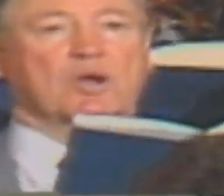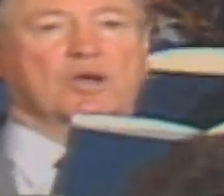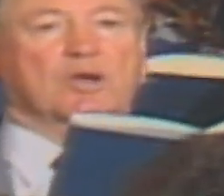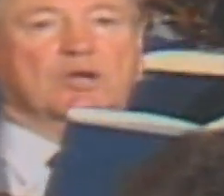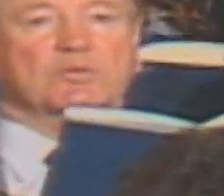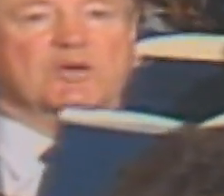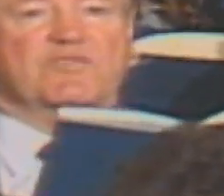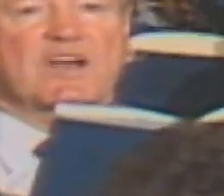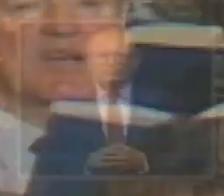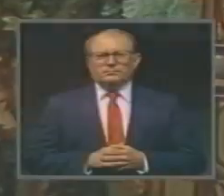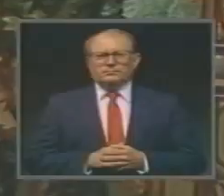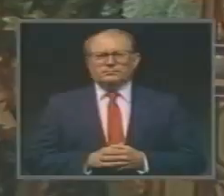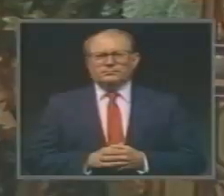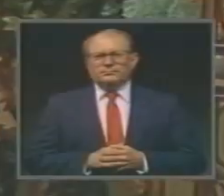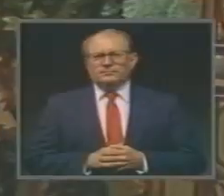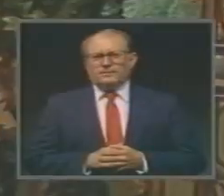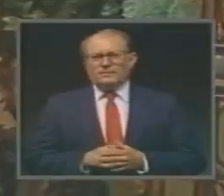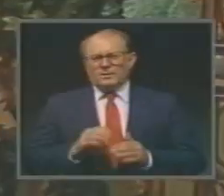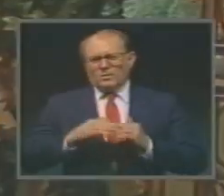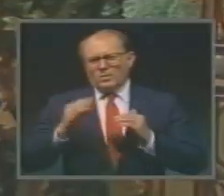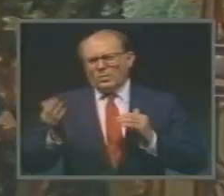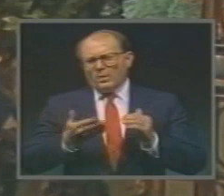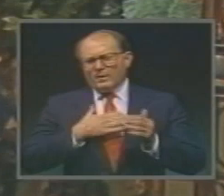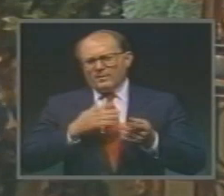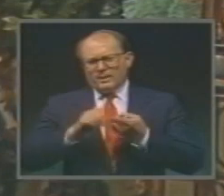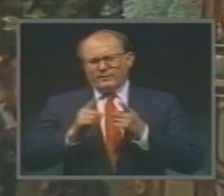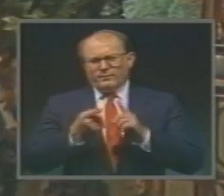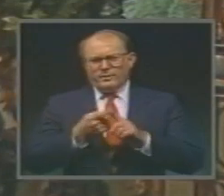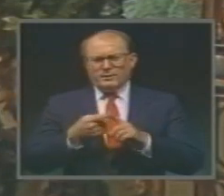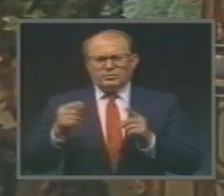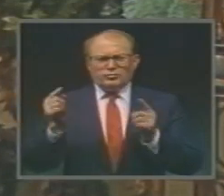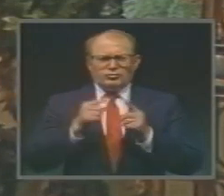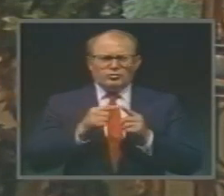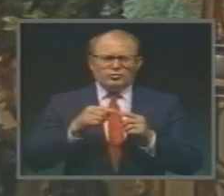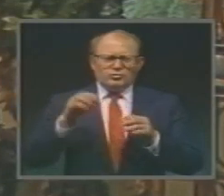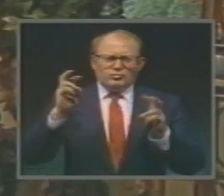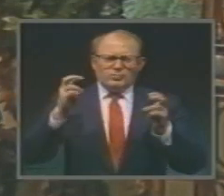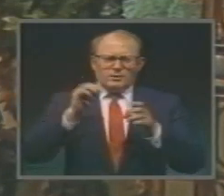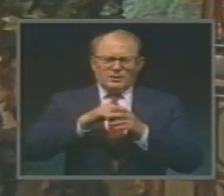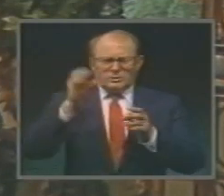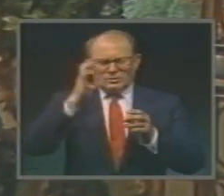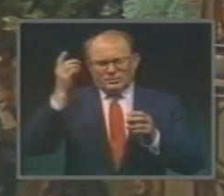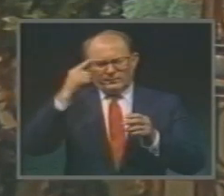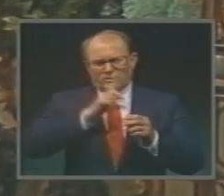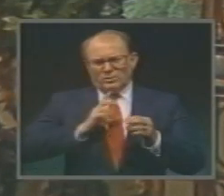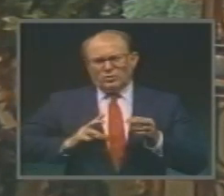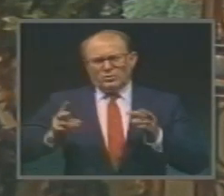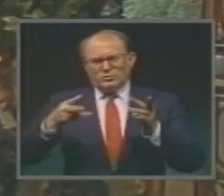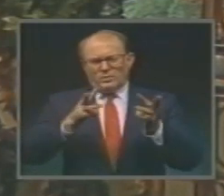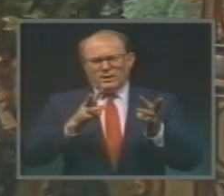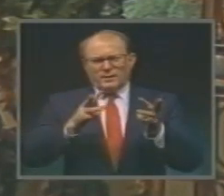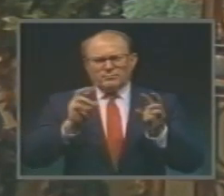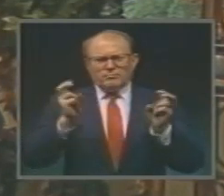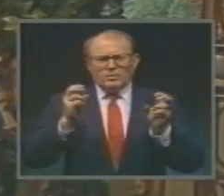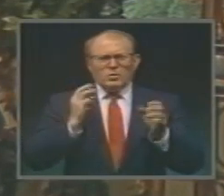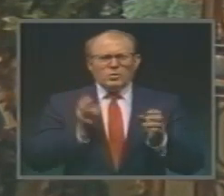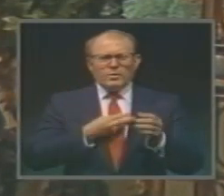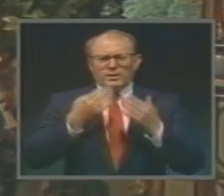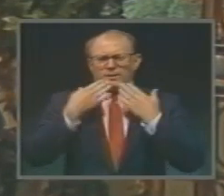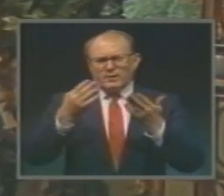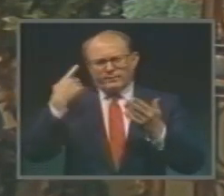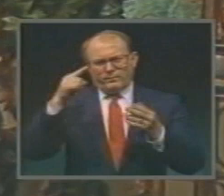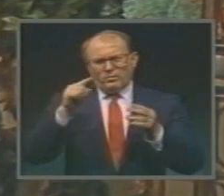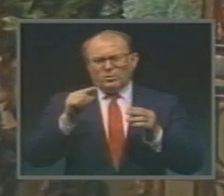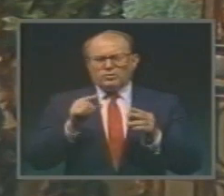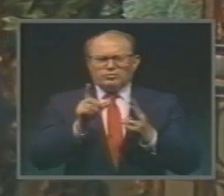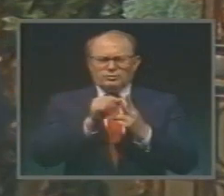with Mac Lyon. Welcome, my friend, to In Search of the Lord's Way. We're grateful that you've chosen this program over others you could have